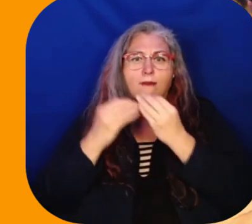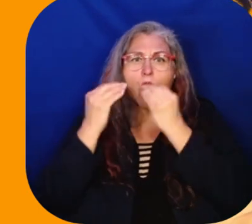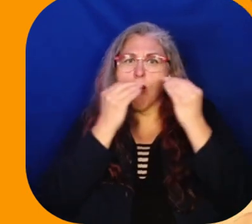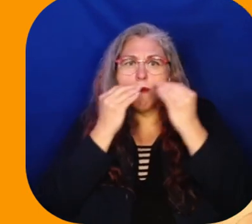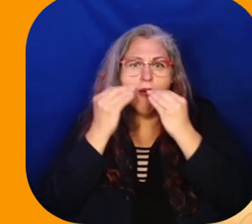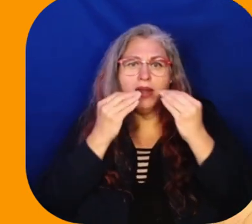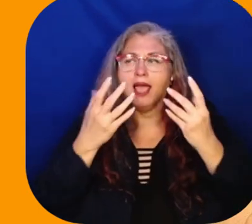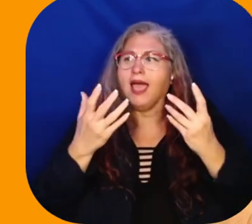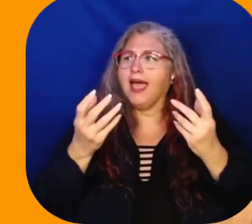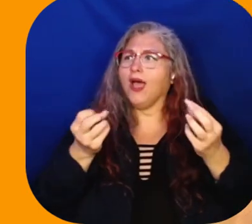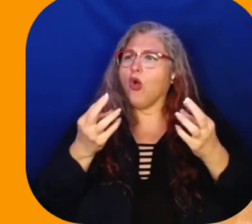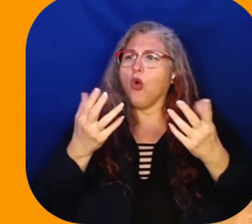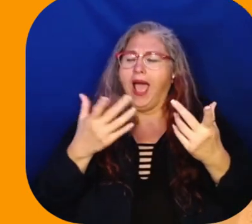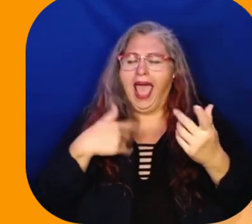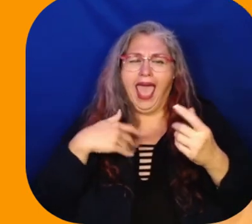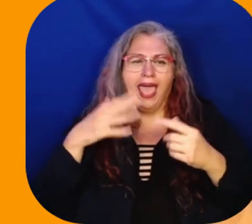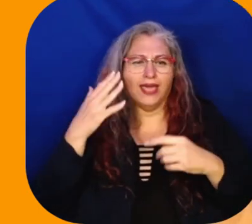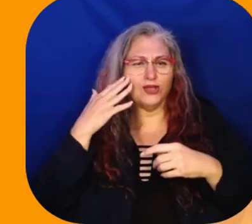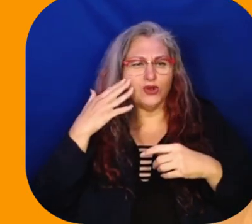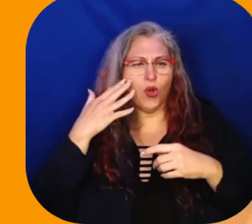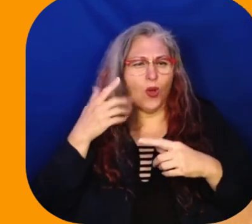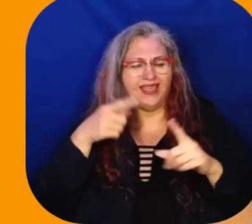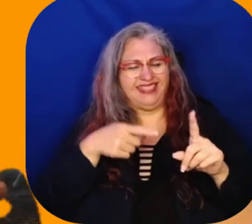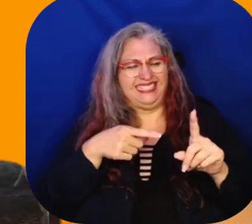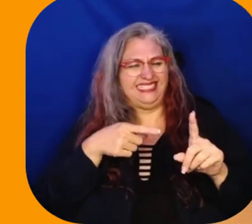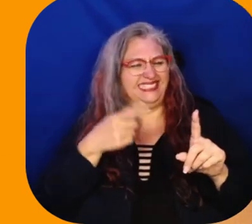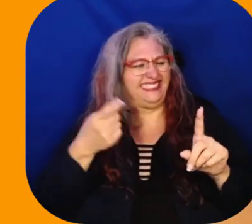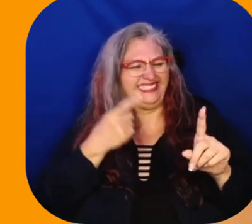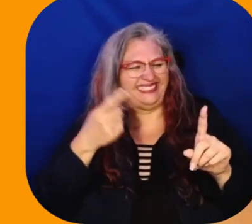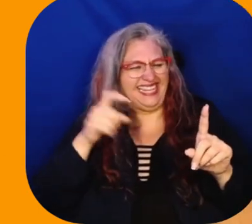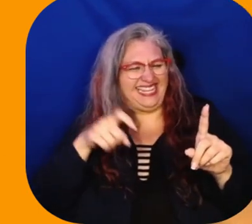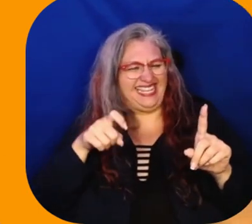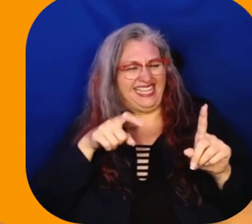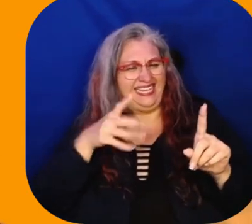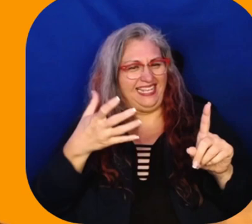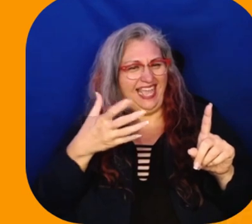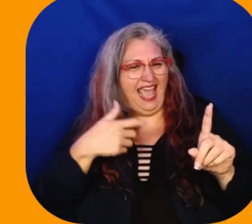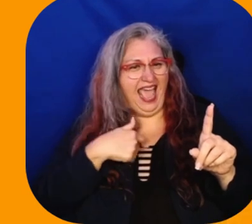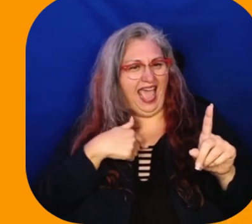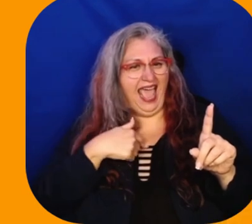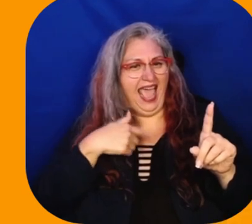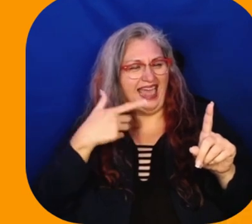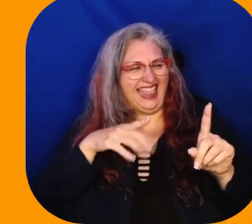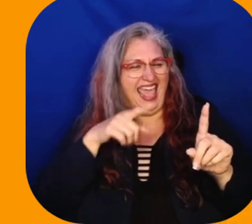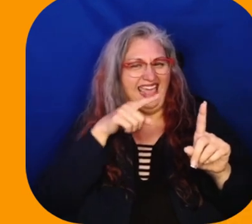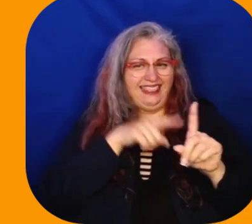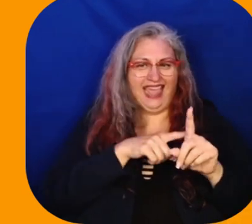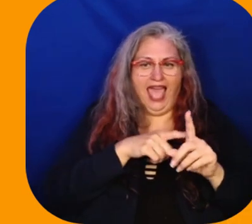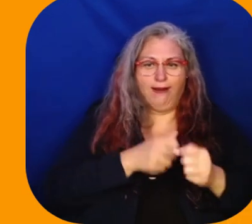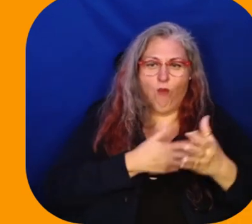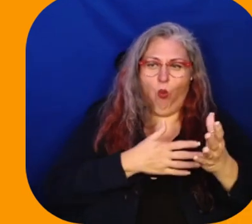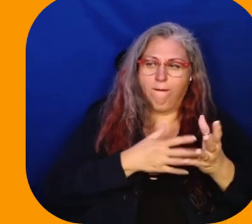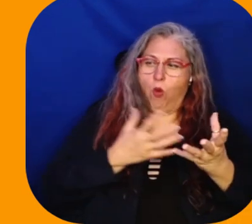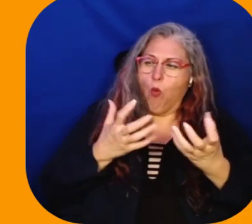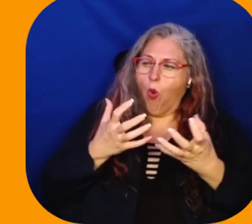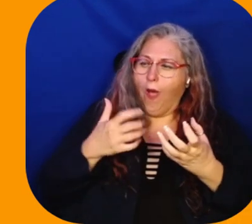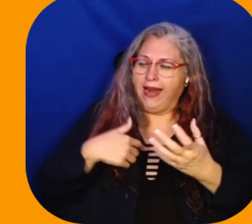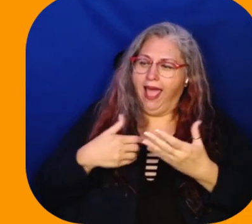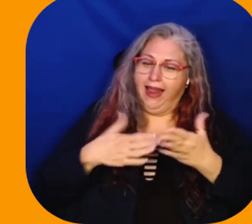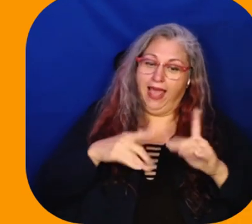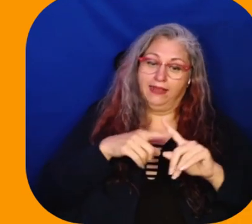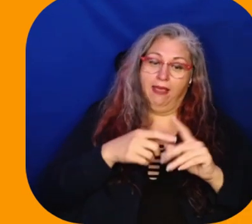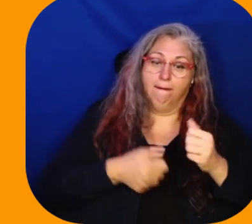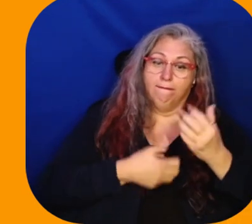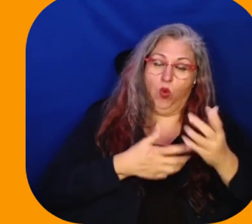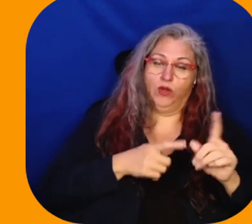and I know, like, this needs that, this wants that. I actually let it want things. So I let my poetry, I guess